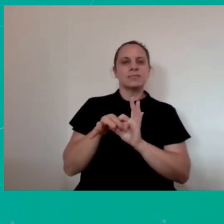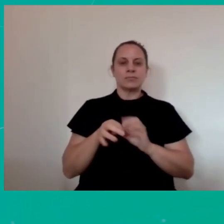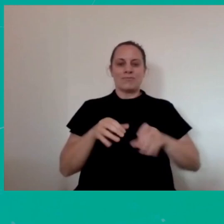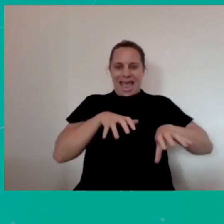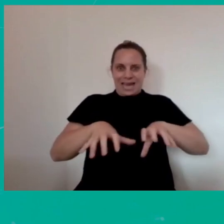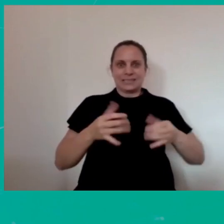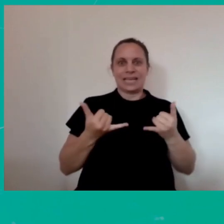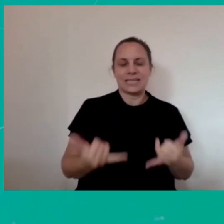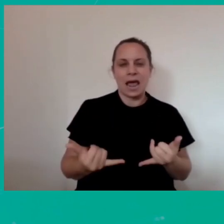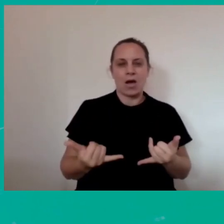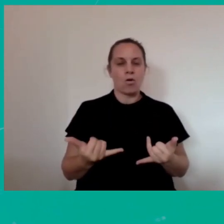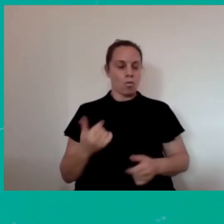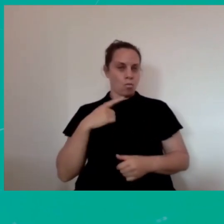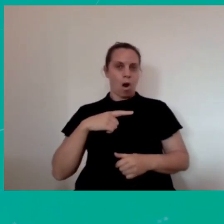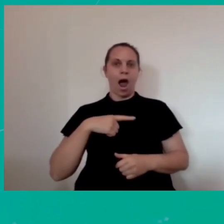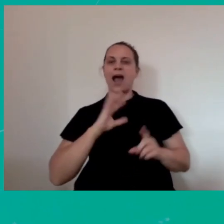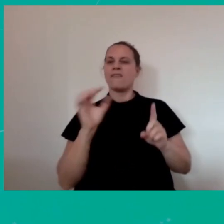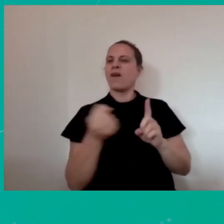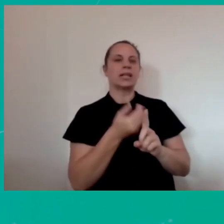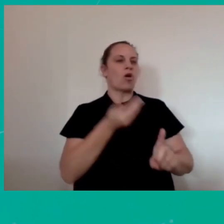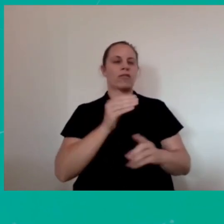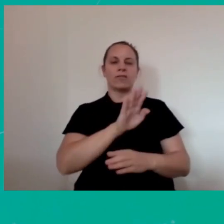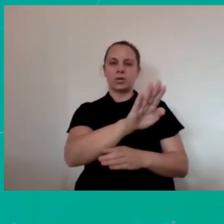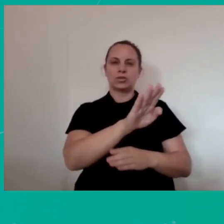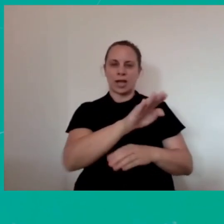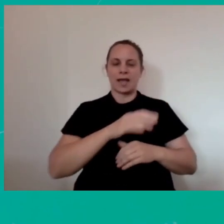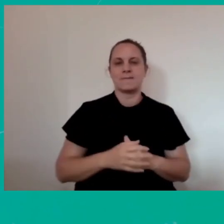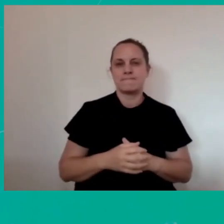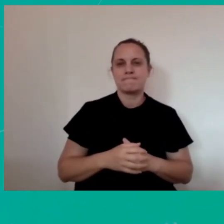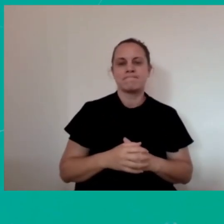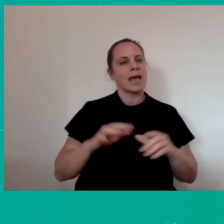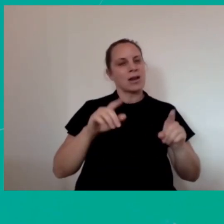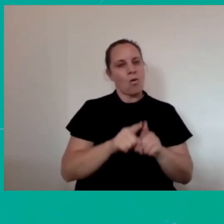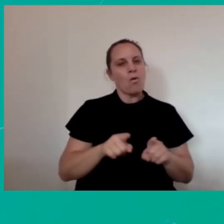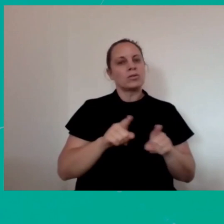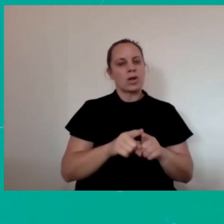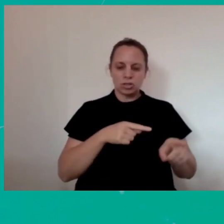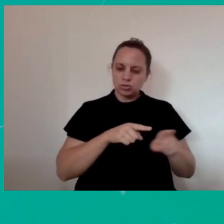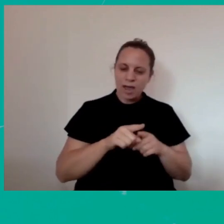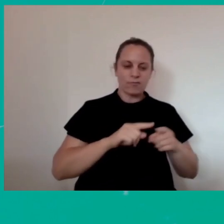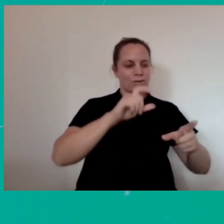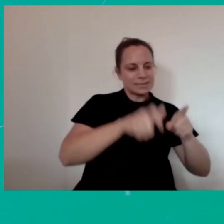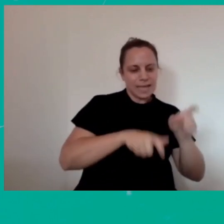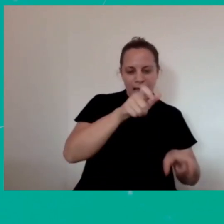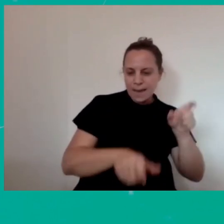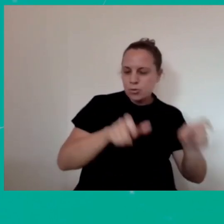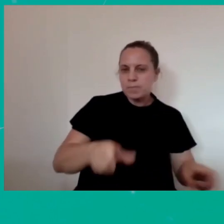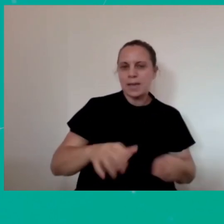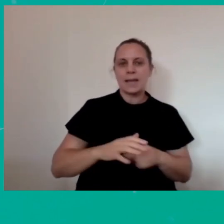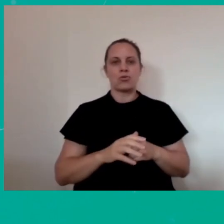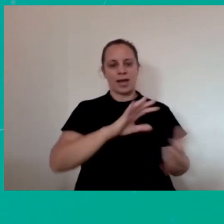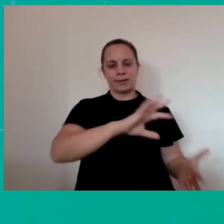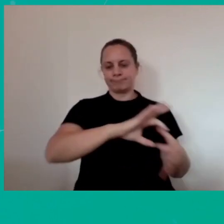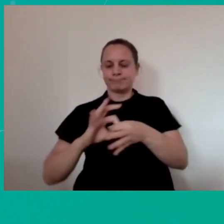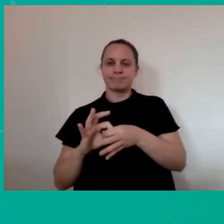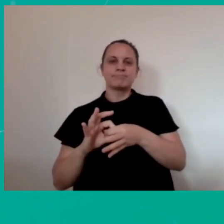for a Violence-Free Future, including to broker engagement between disabled people and the joint venture on